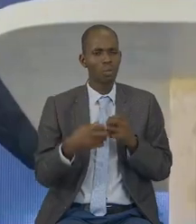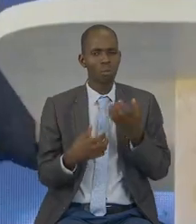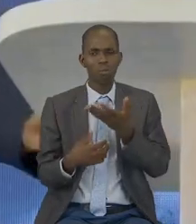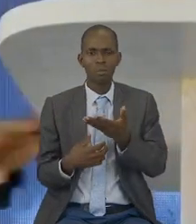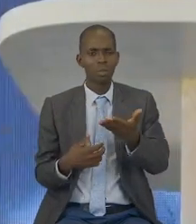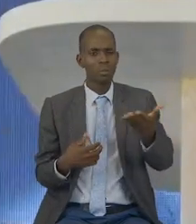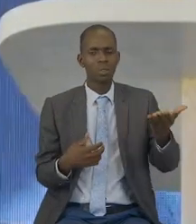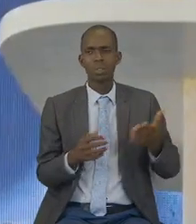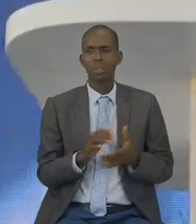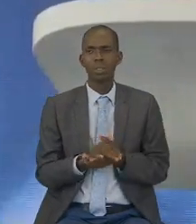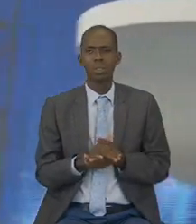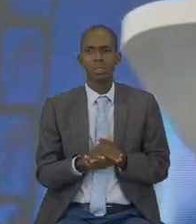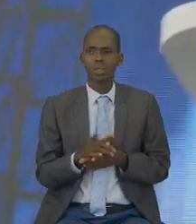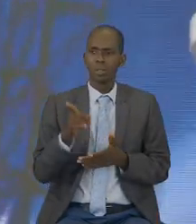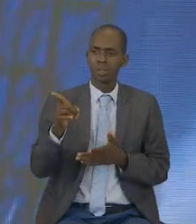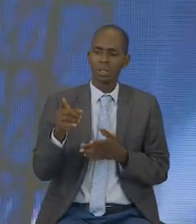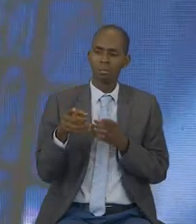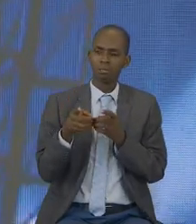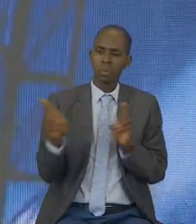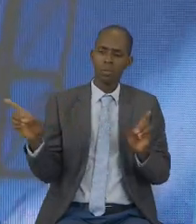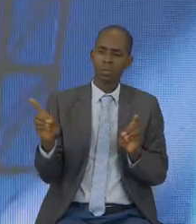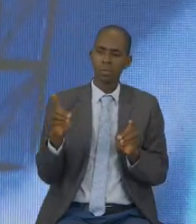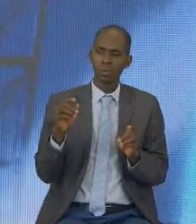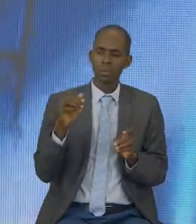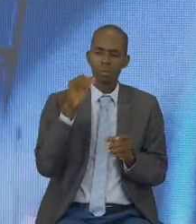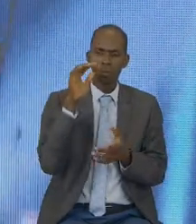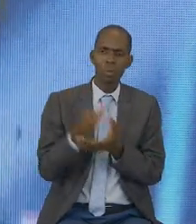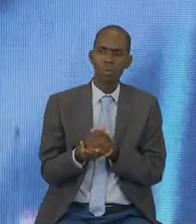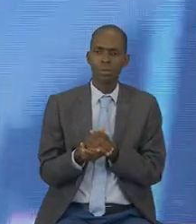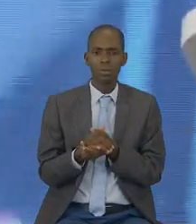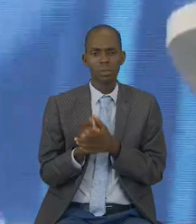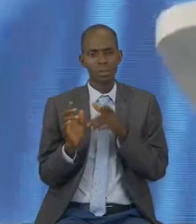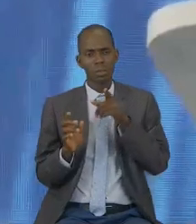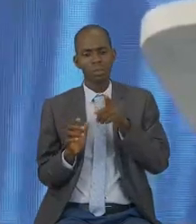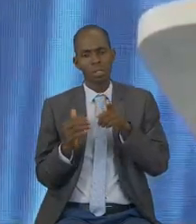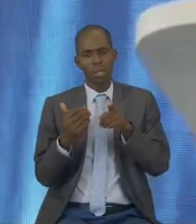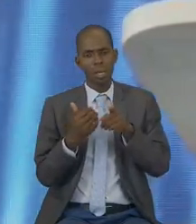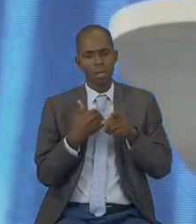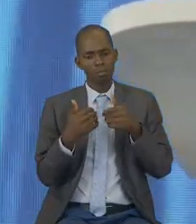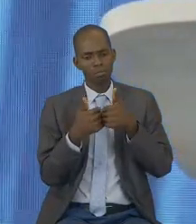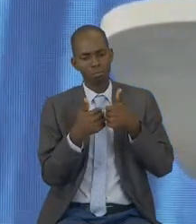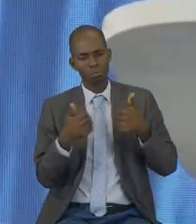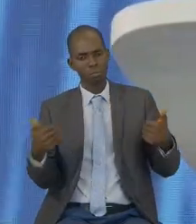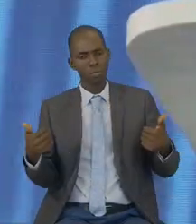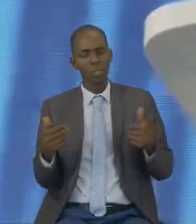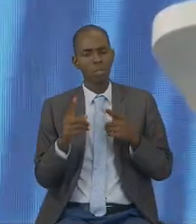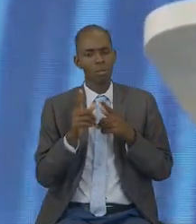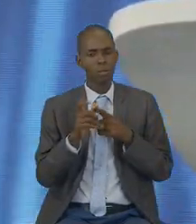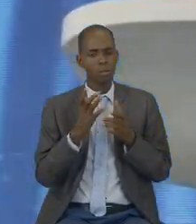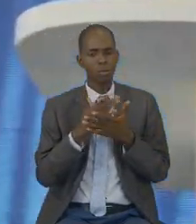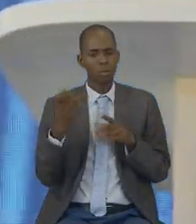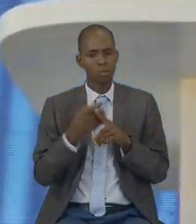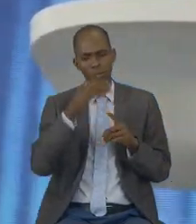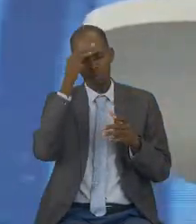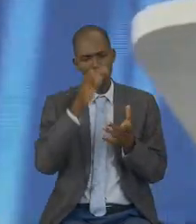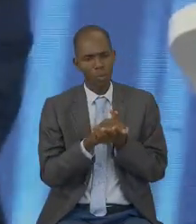people, that one is divorcing her wife, his wife. That one is separating and running away from the